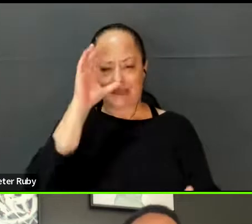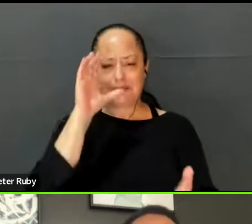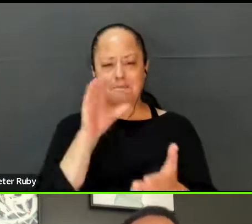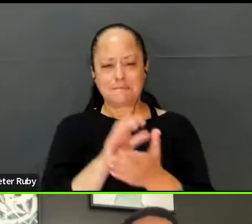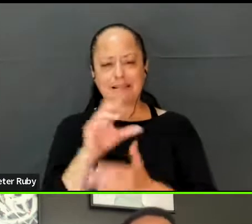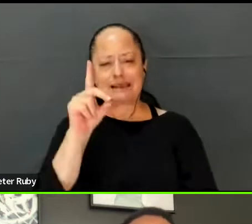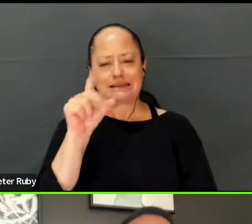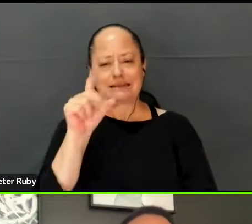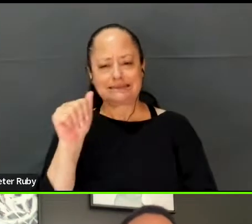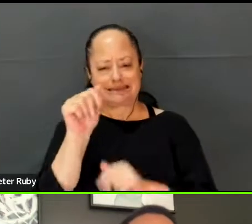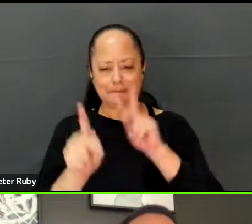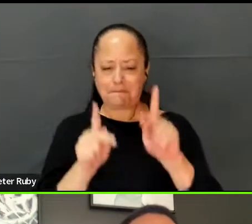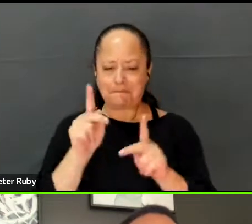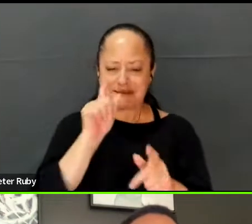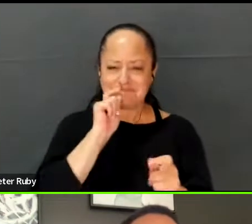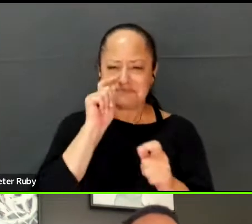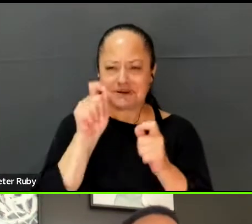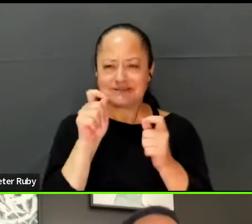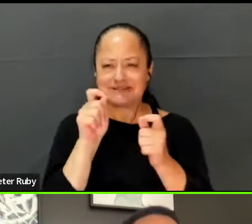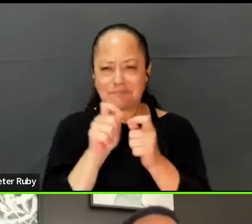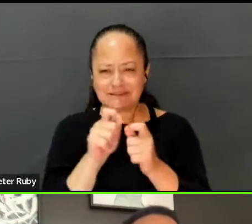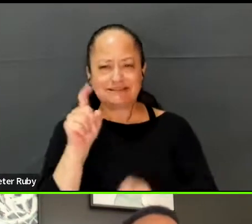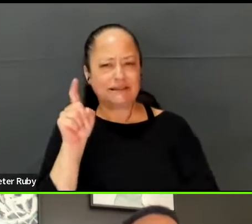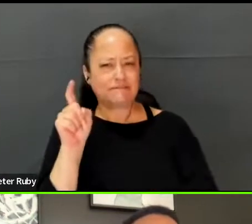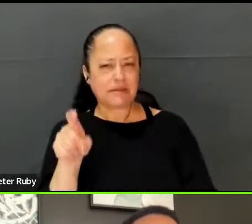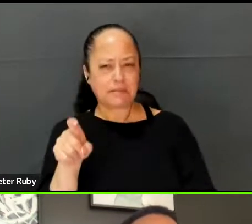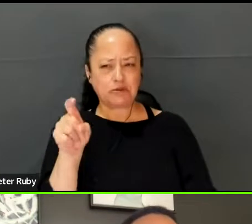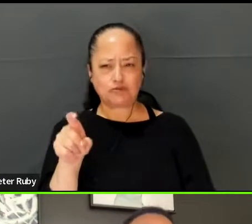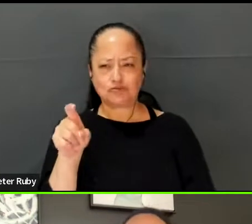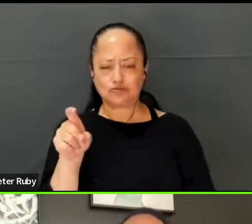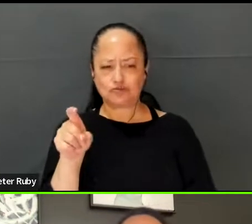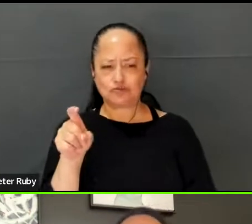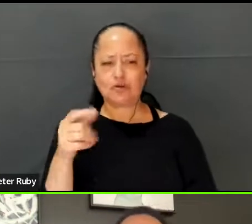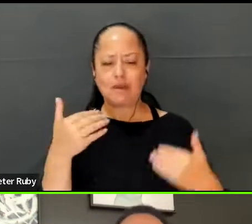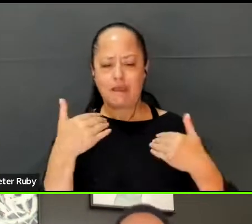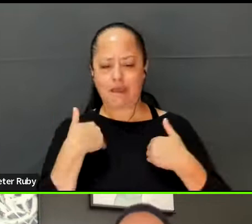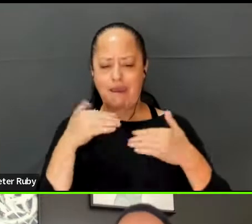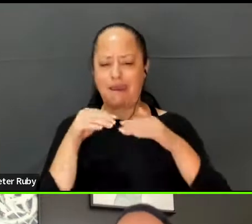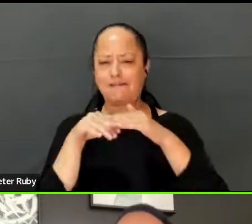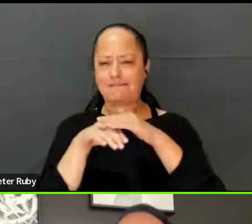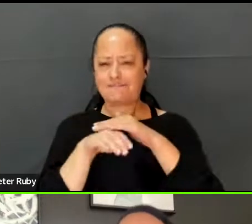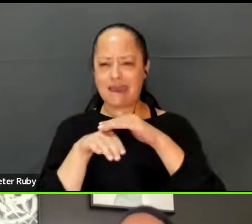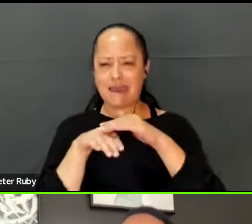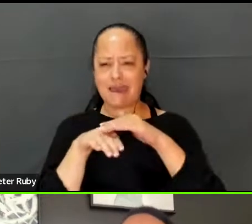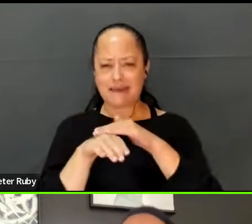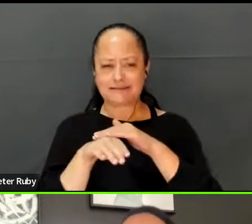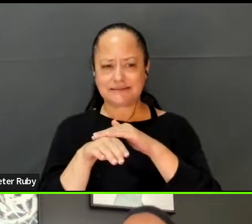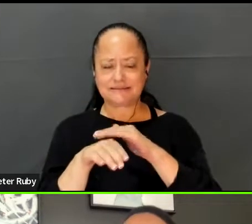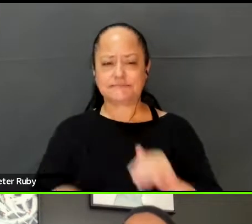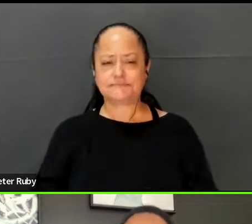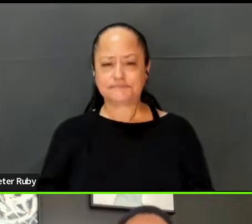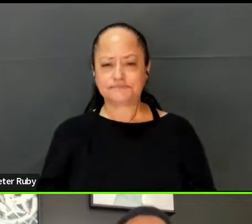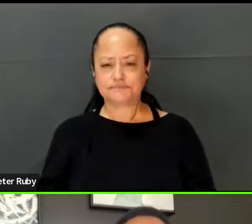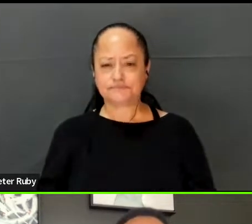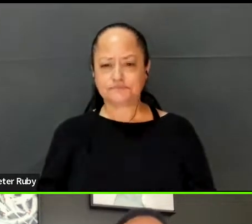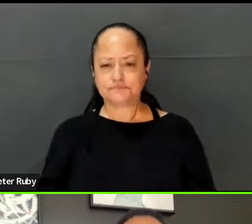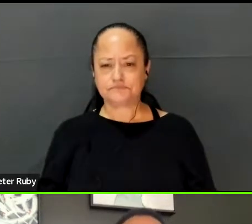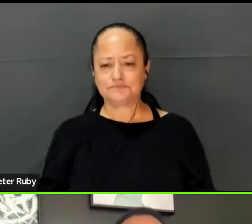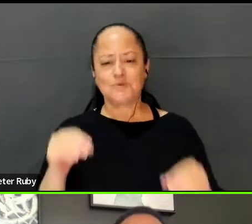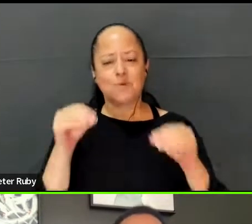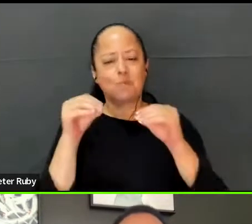disabled people specifically should have access to more